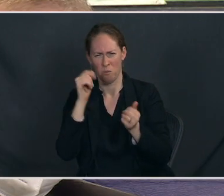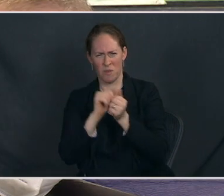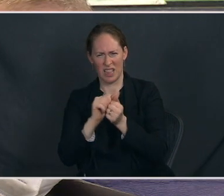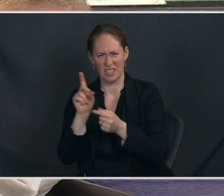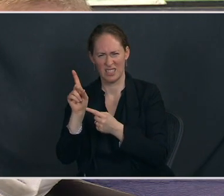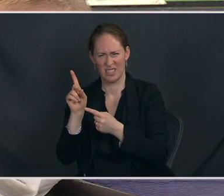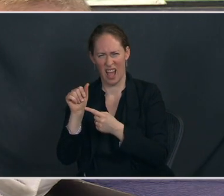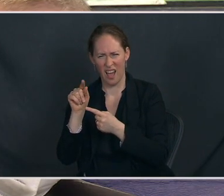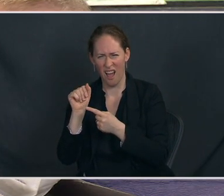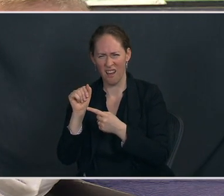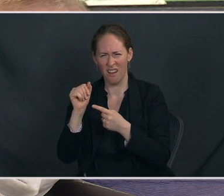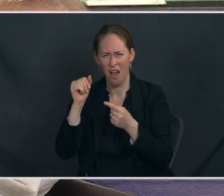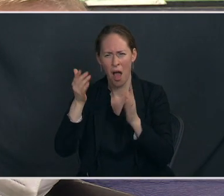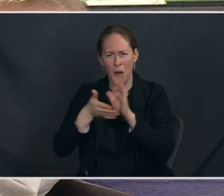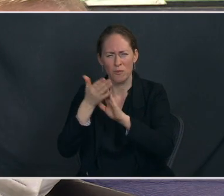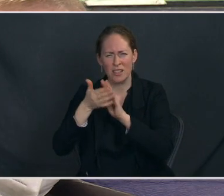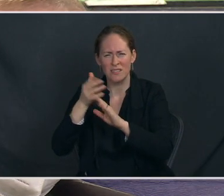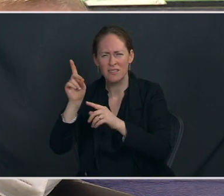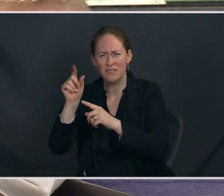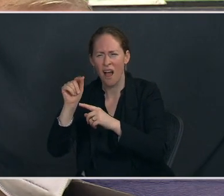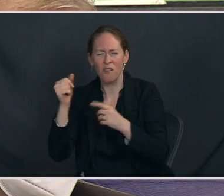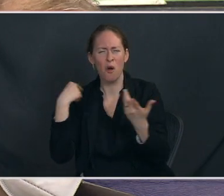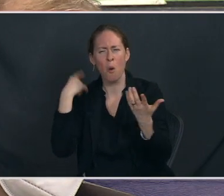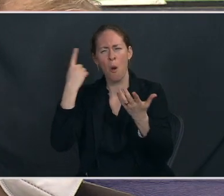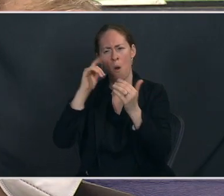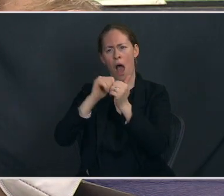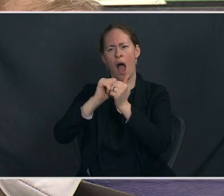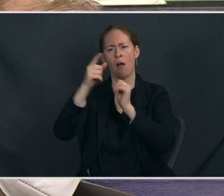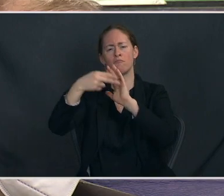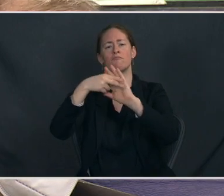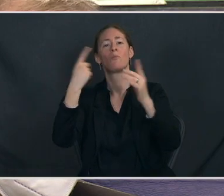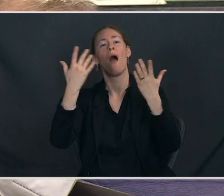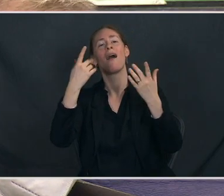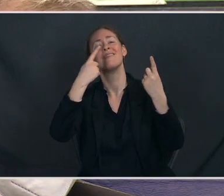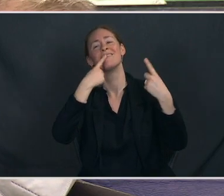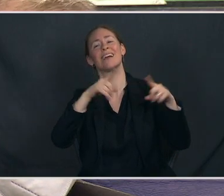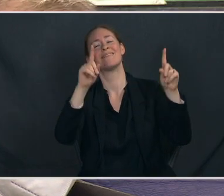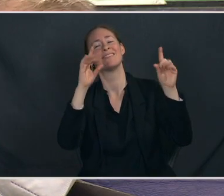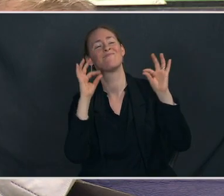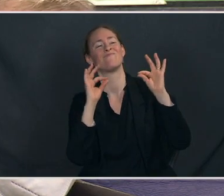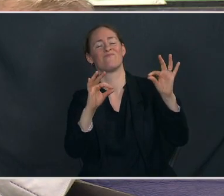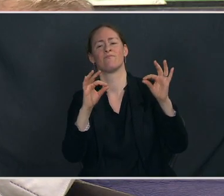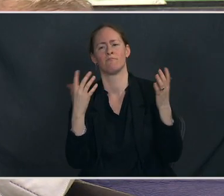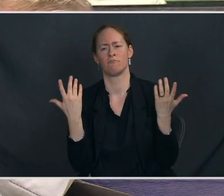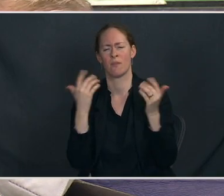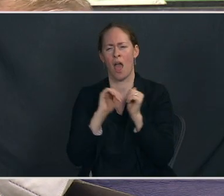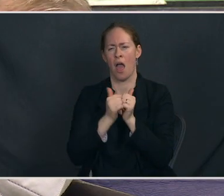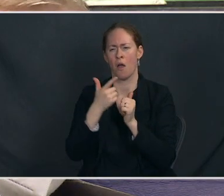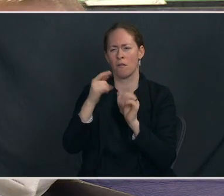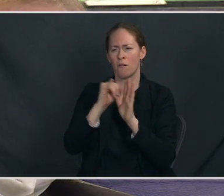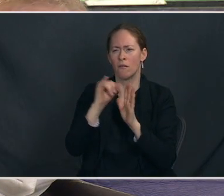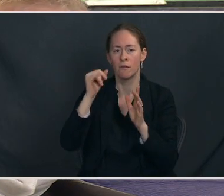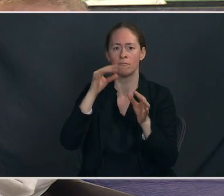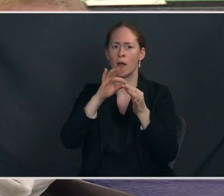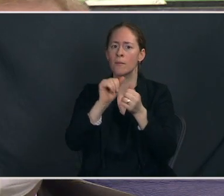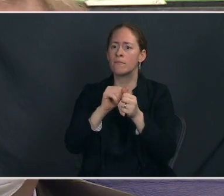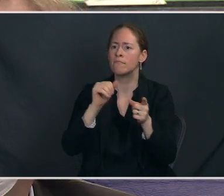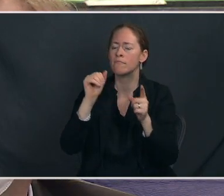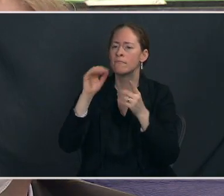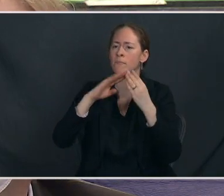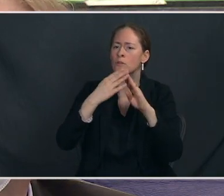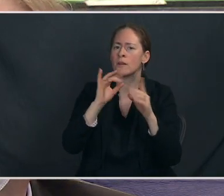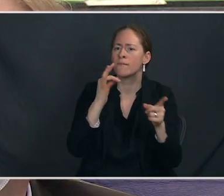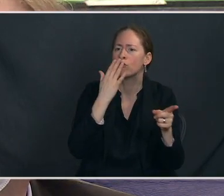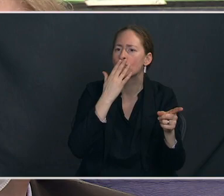there? I'm wondering how you'll measure success in vaccinating people of color and vulnerable communities if you don't have the data on who's